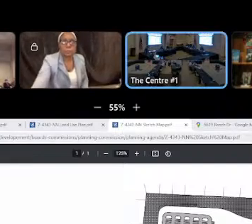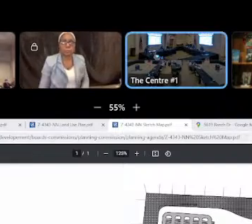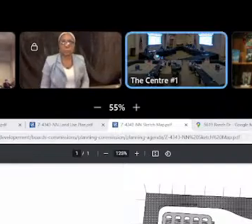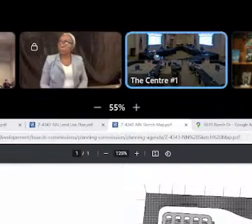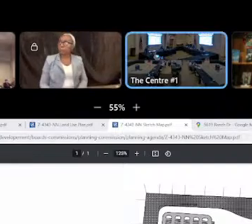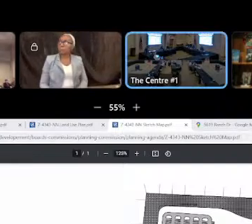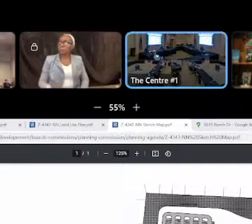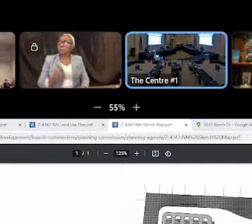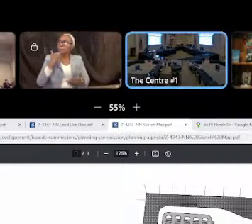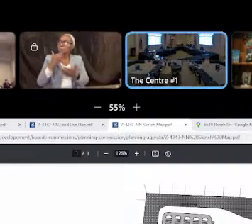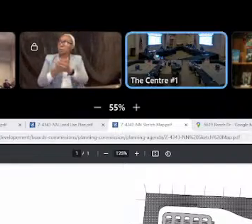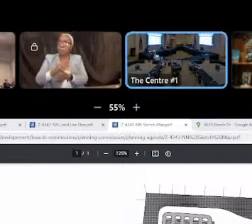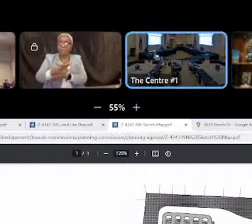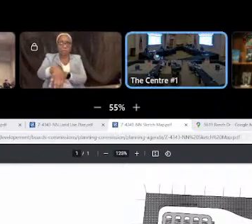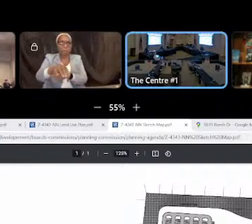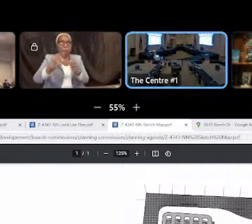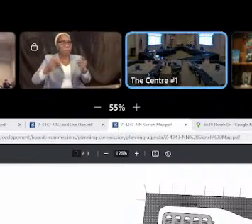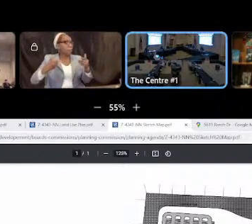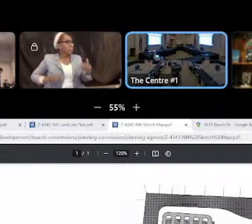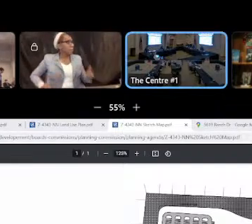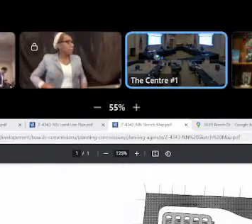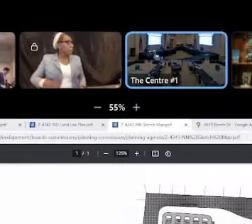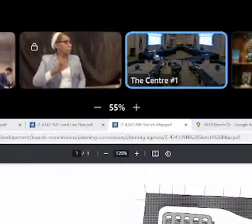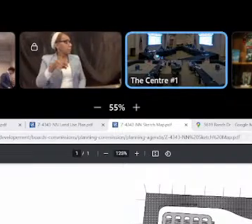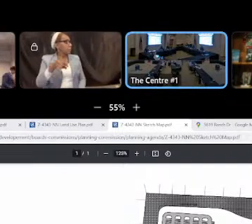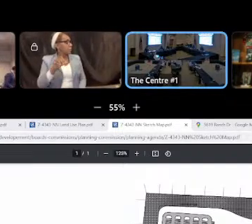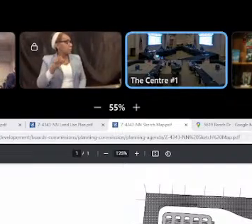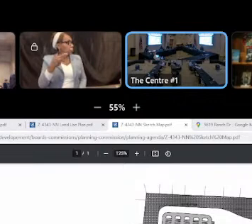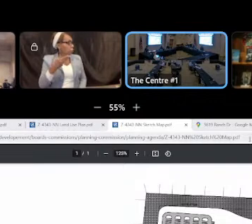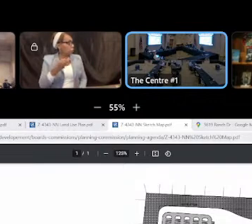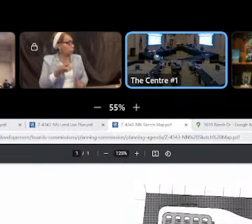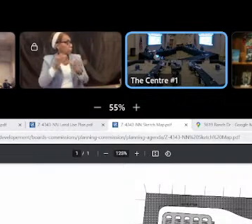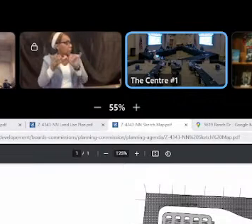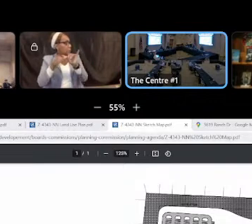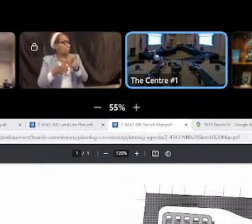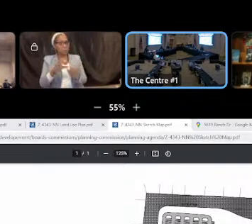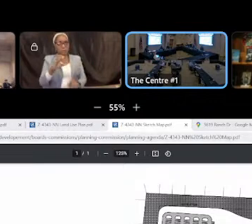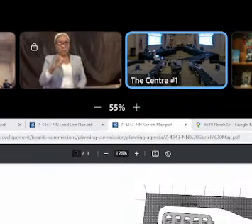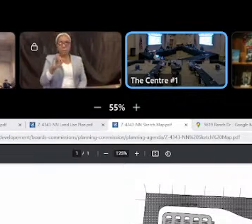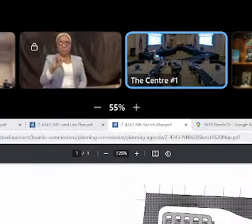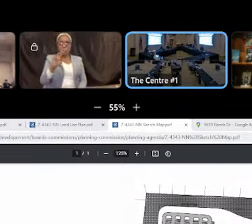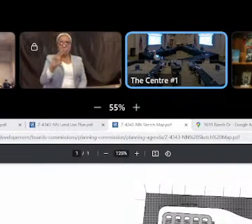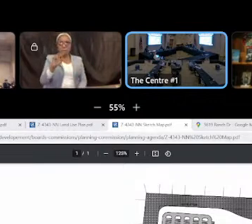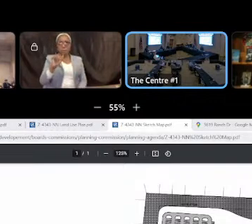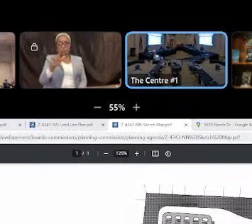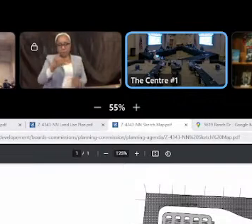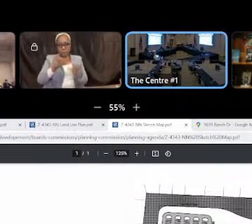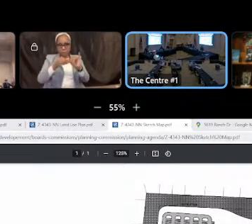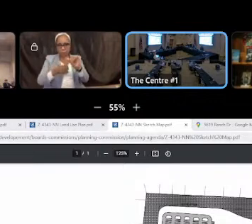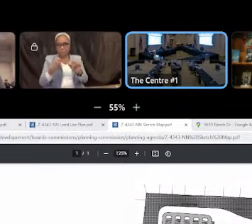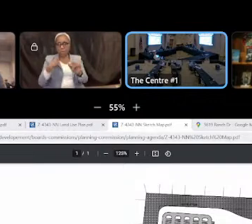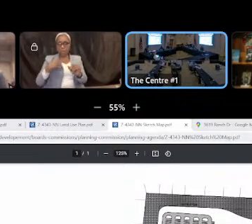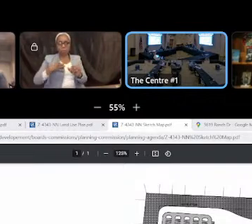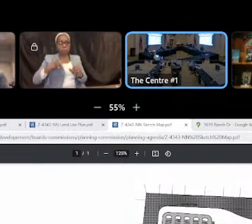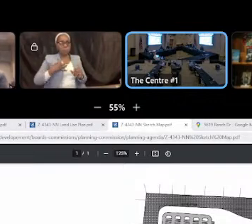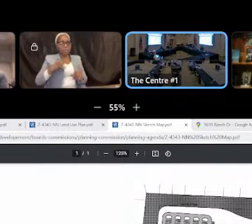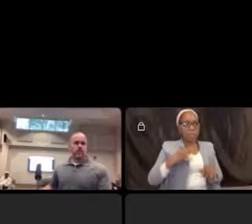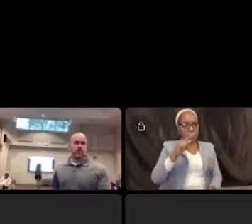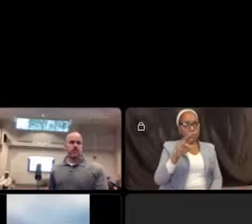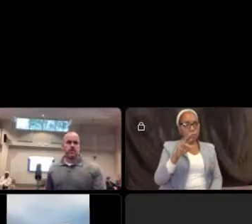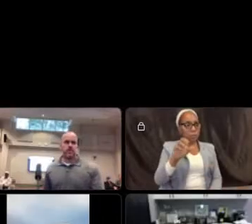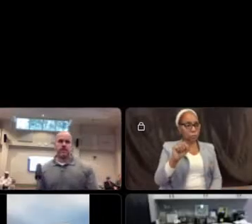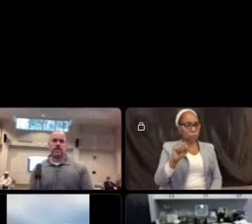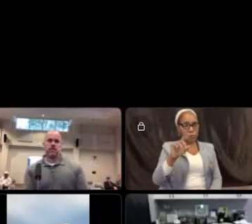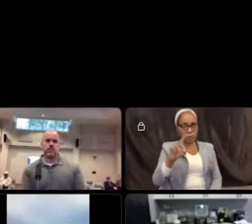Good afternoon. I'm Josh Minton with Minton Engineering. I'm the civil engineer on this project representing Little Rock School District. Also have John